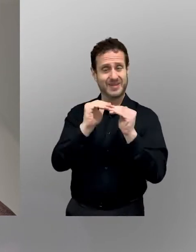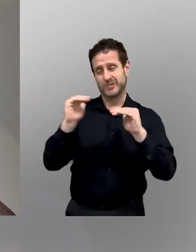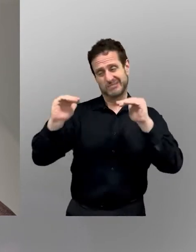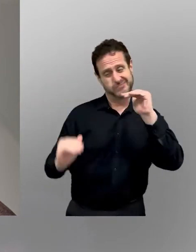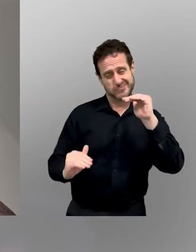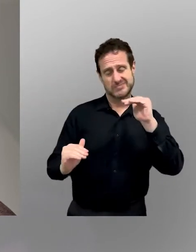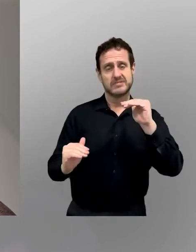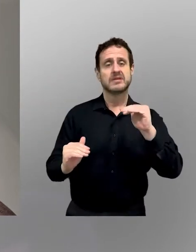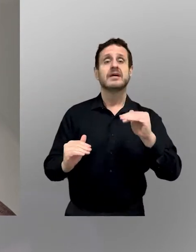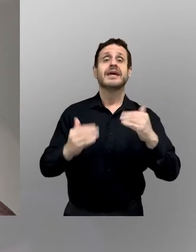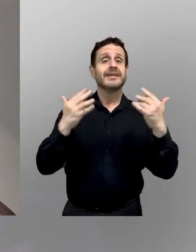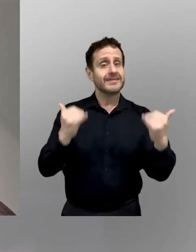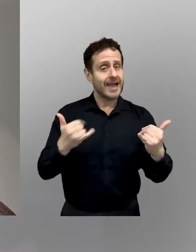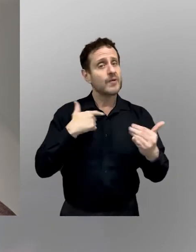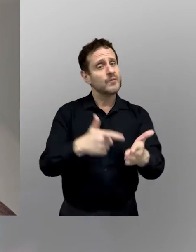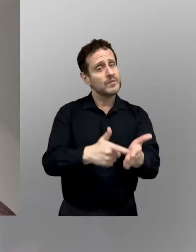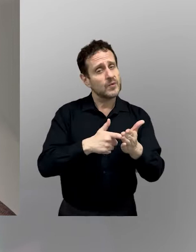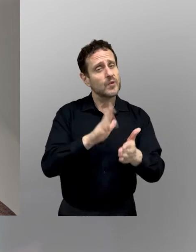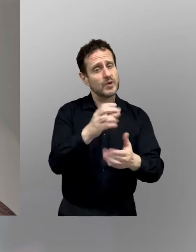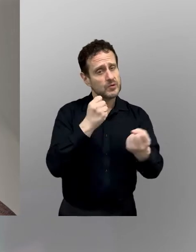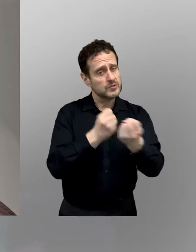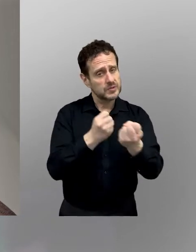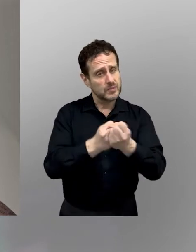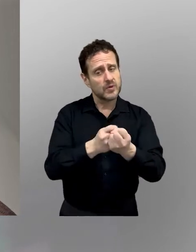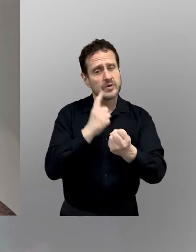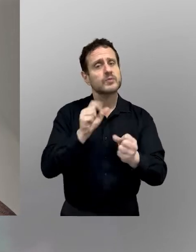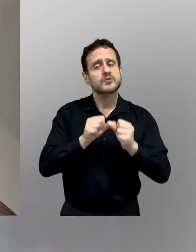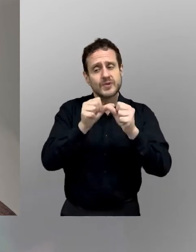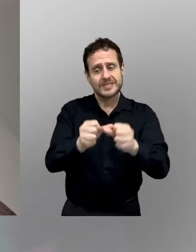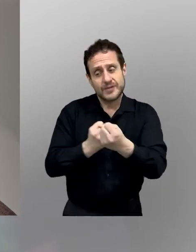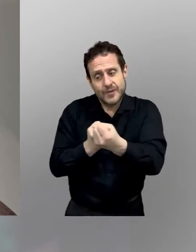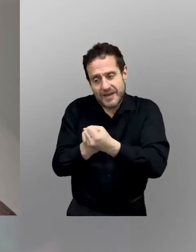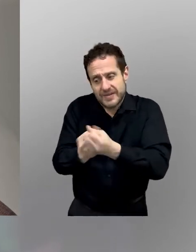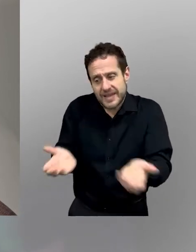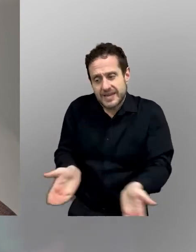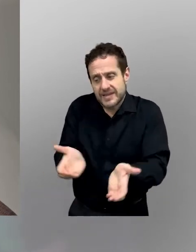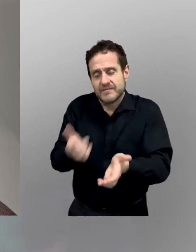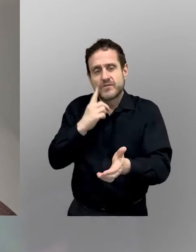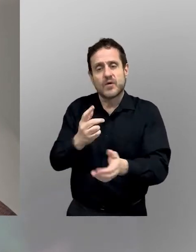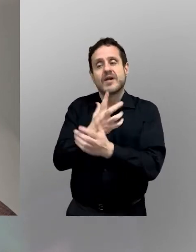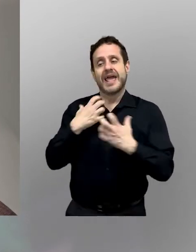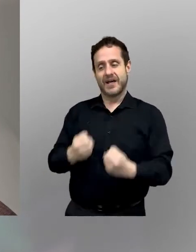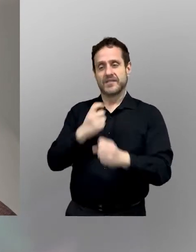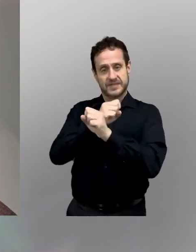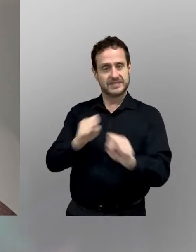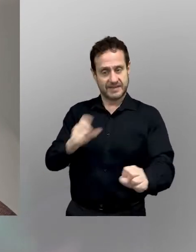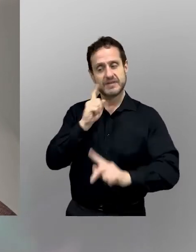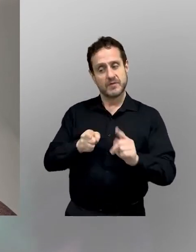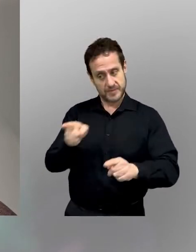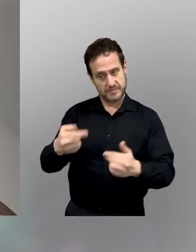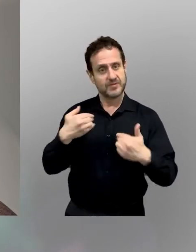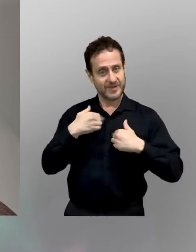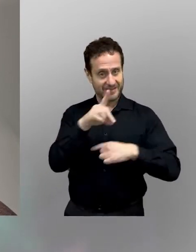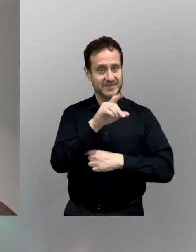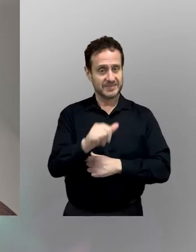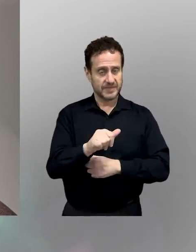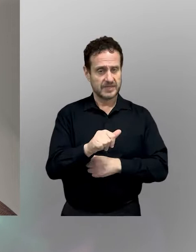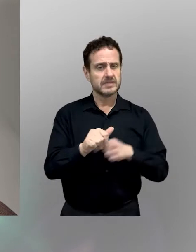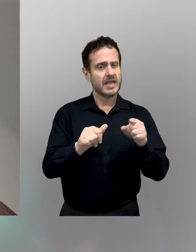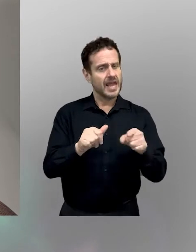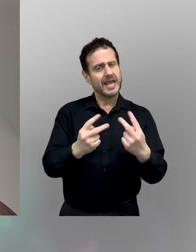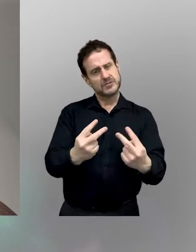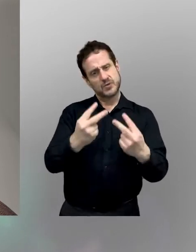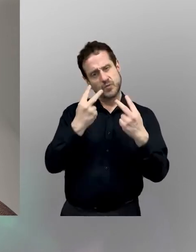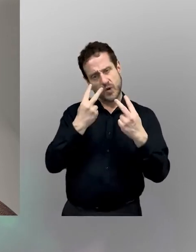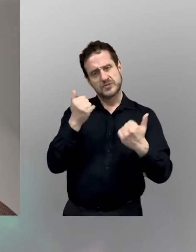More than ever, we need your support to continue advocating for the health and safety of people with disabilities. As